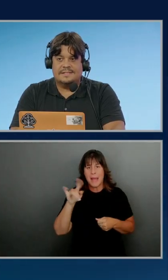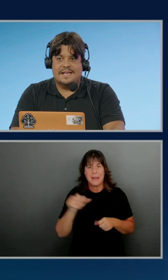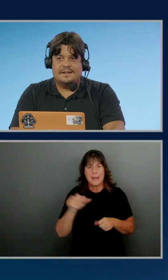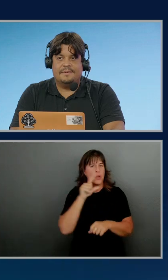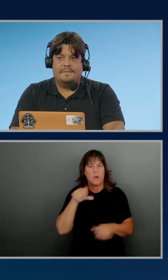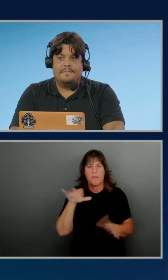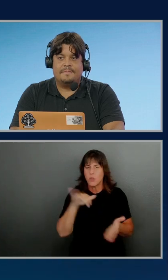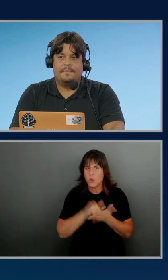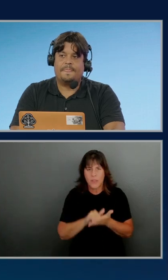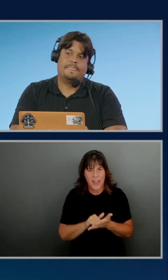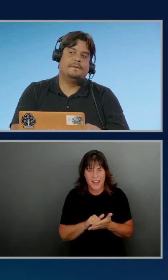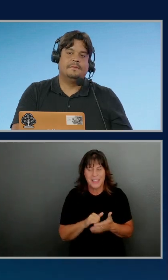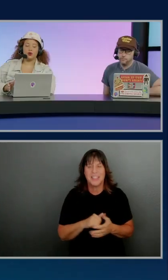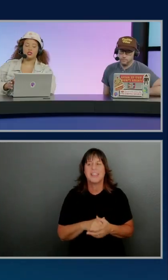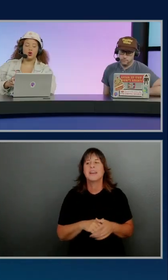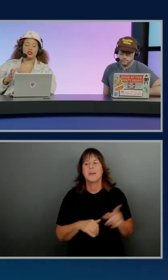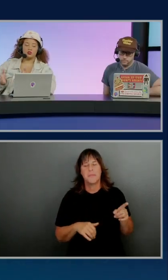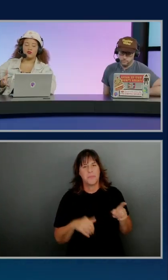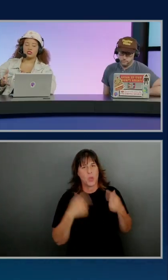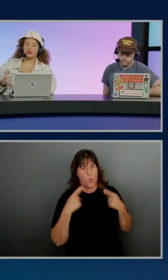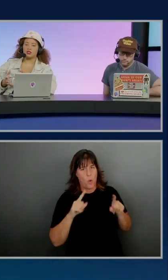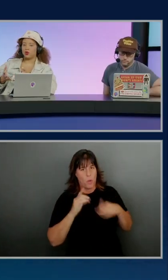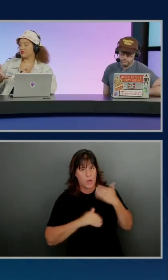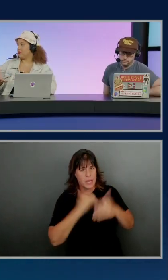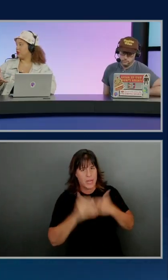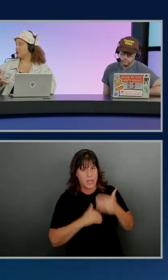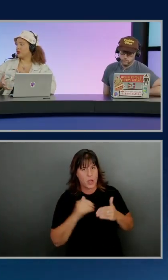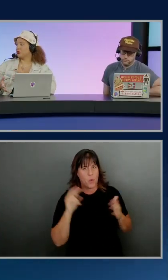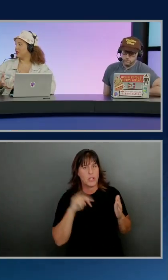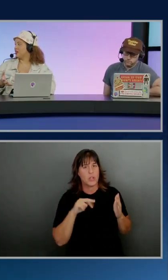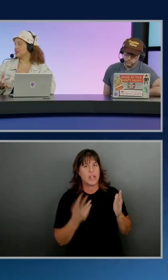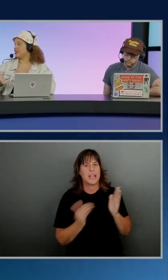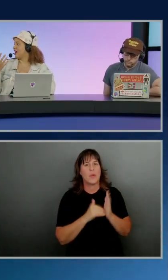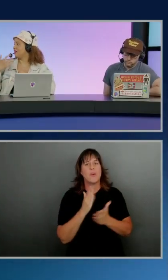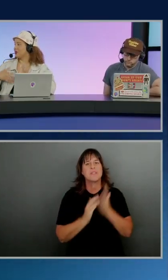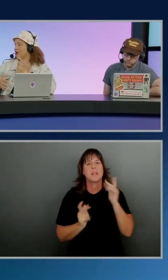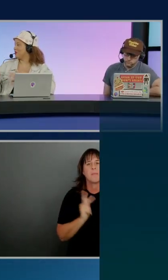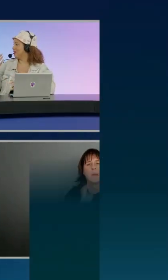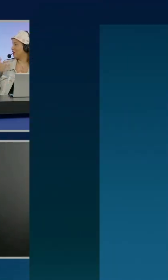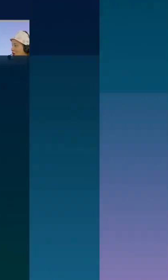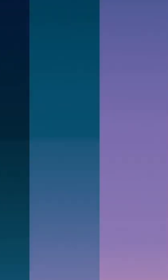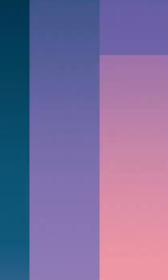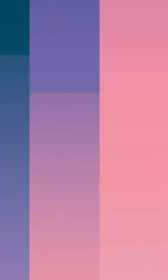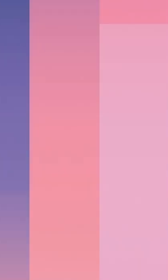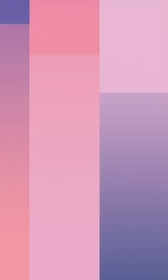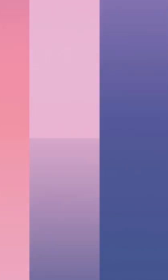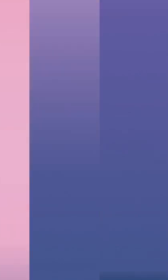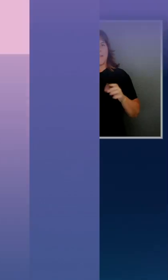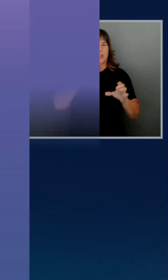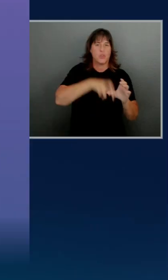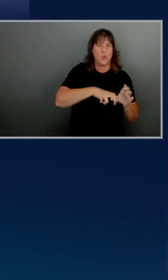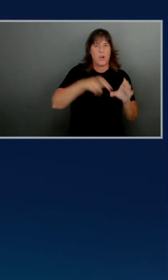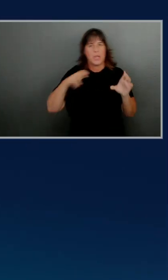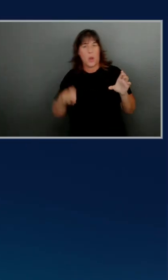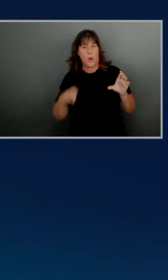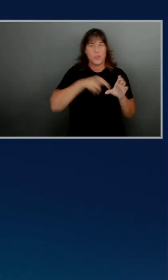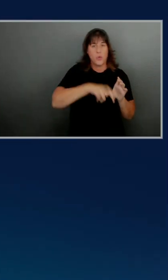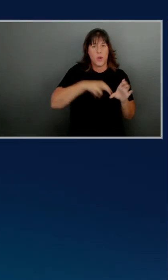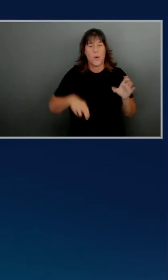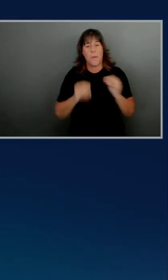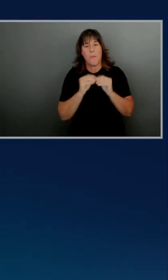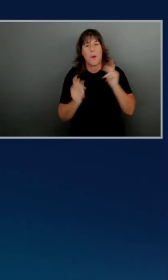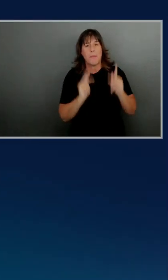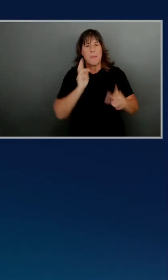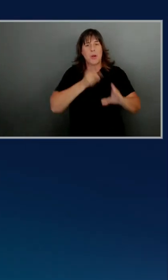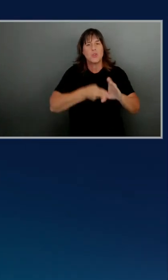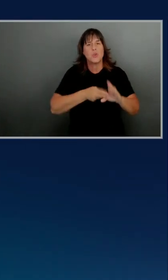amazing. Exactly. Right. So as you're getting this going, so let's revisit this. We have some folks who are joining us live. They're coming and going, and more people are coming on. So when